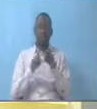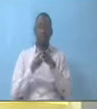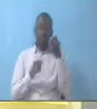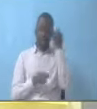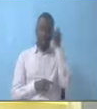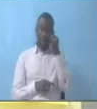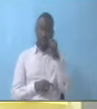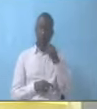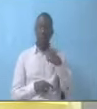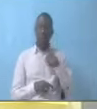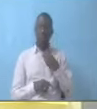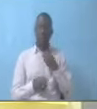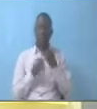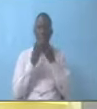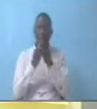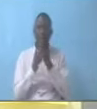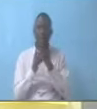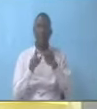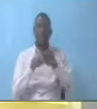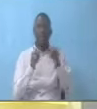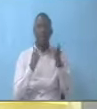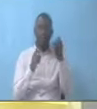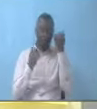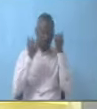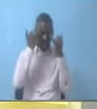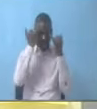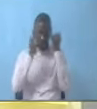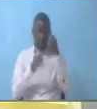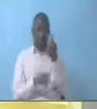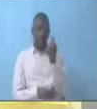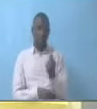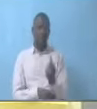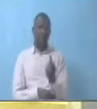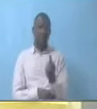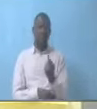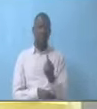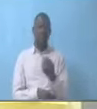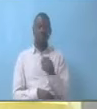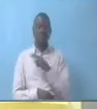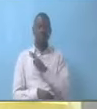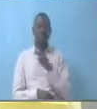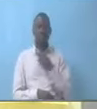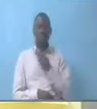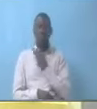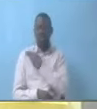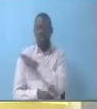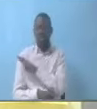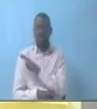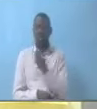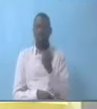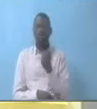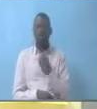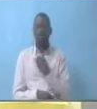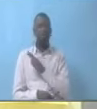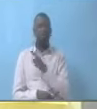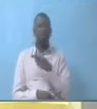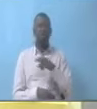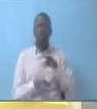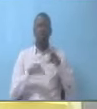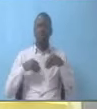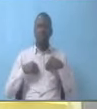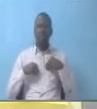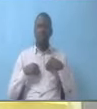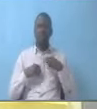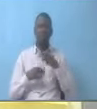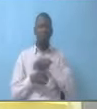give a dissenting decision, nga gi ma ken man ma and ci man ken, I don't resign because I disagree with the majority, duma bayyi